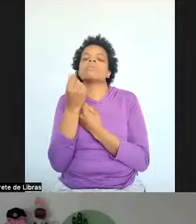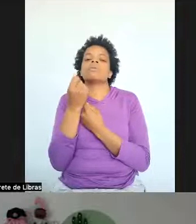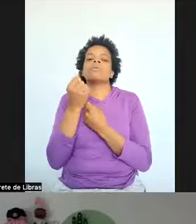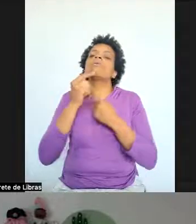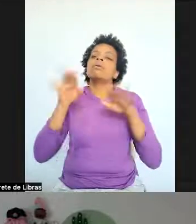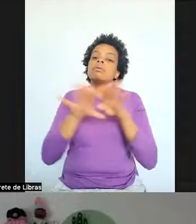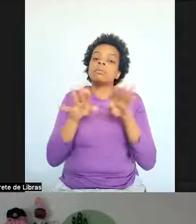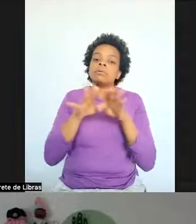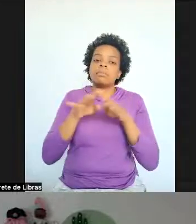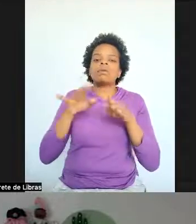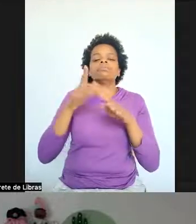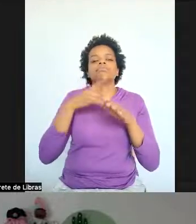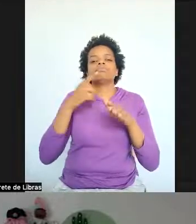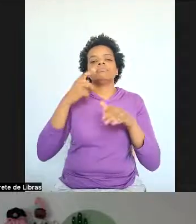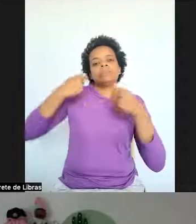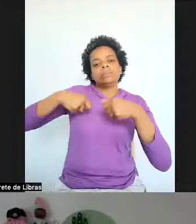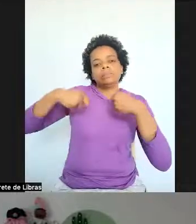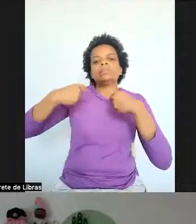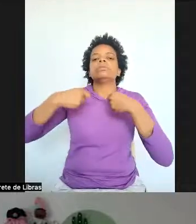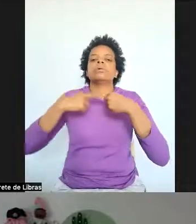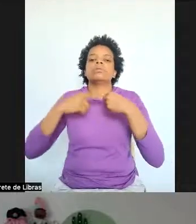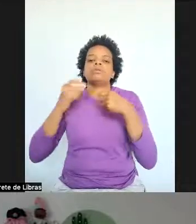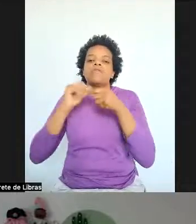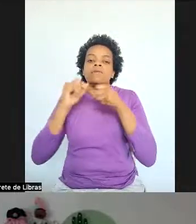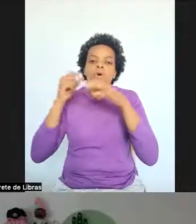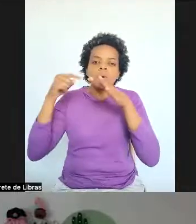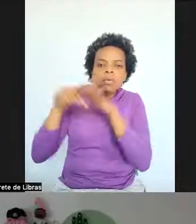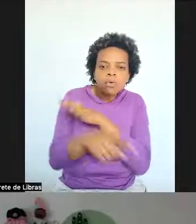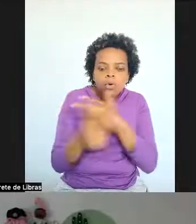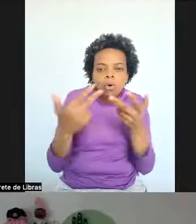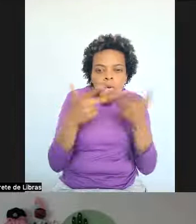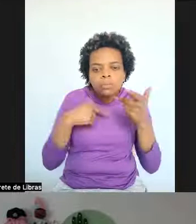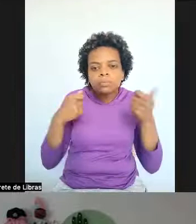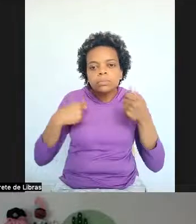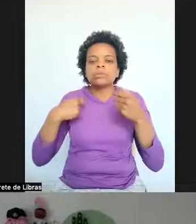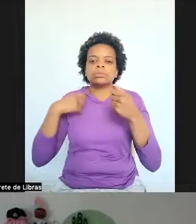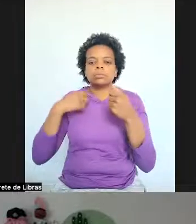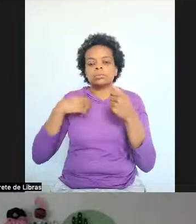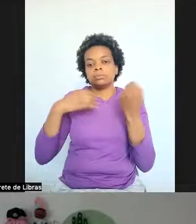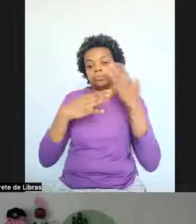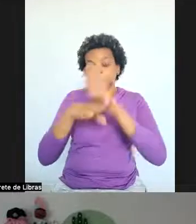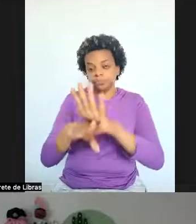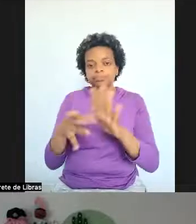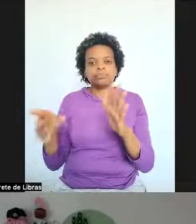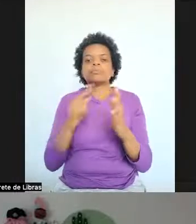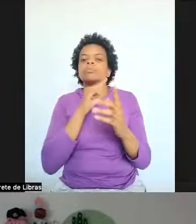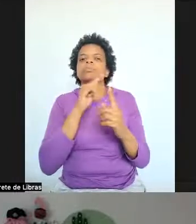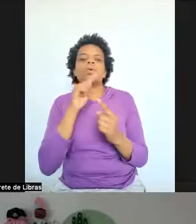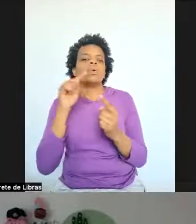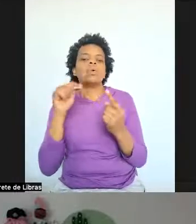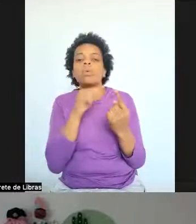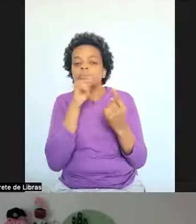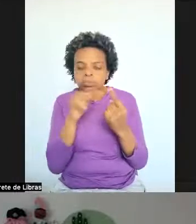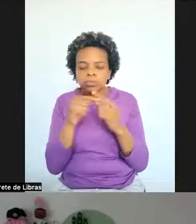the socioeconomics of marine resources pass through a profound transition in all scales. So that's